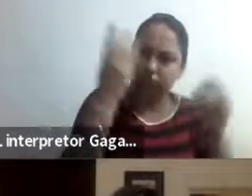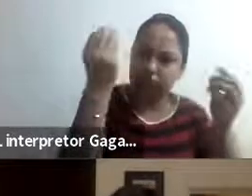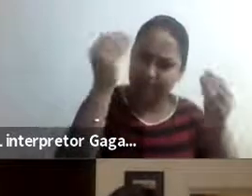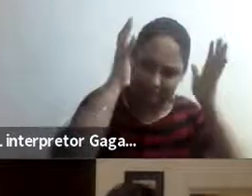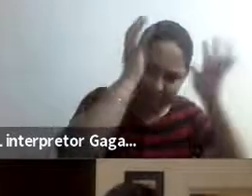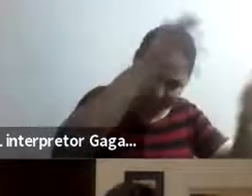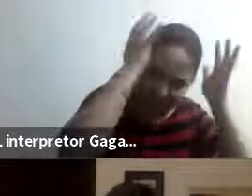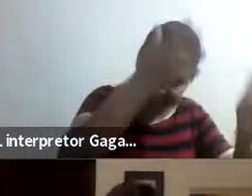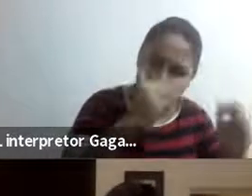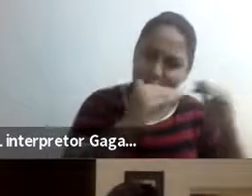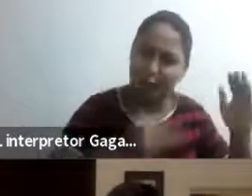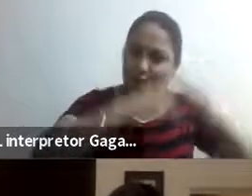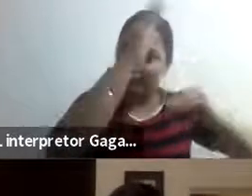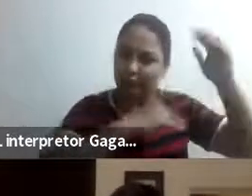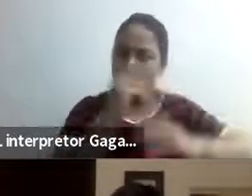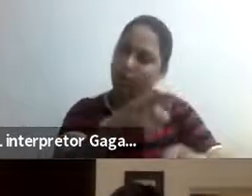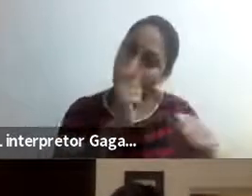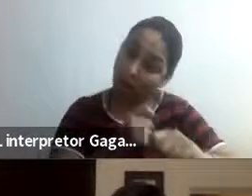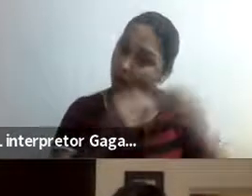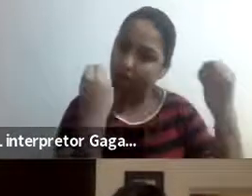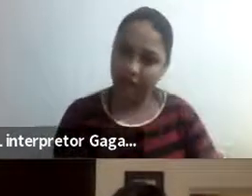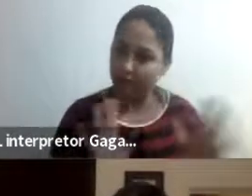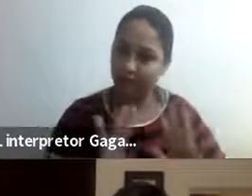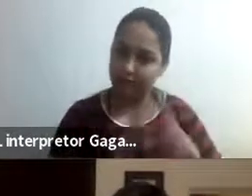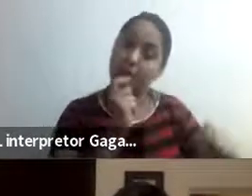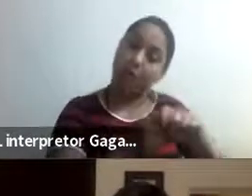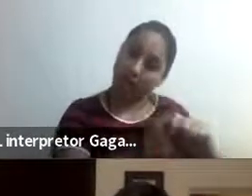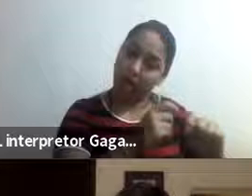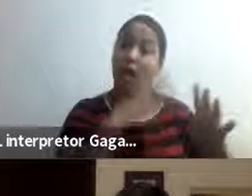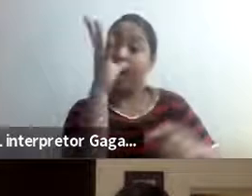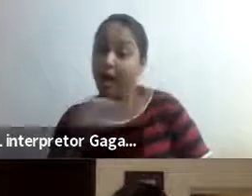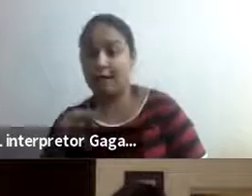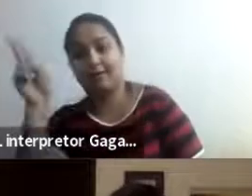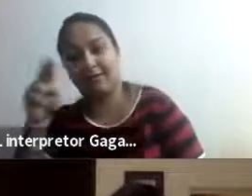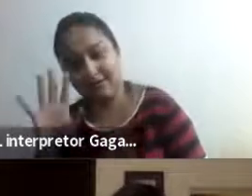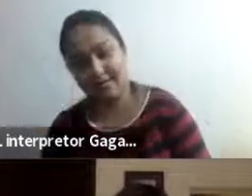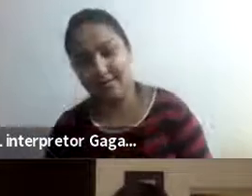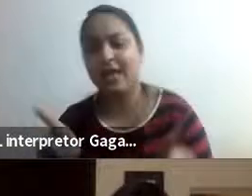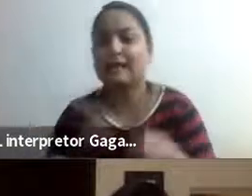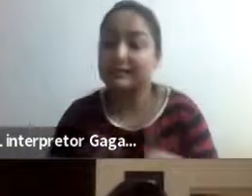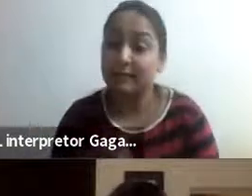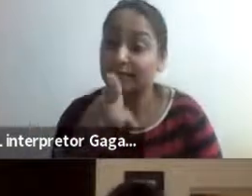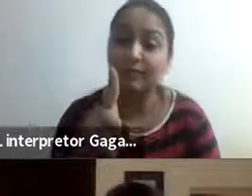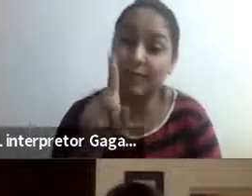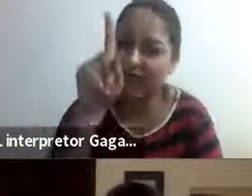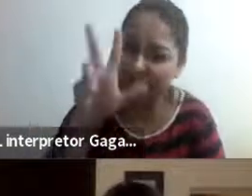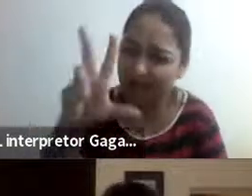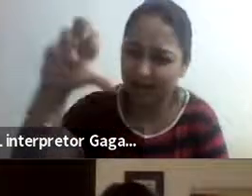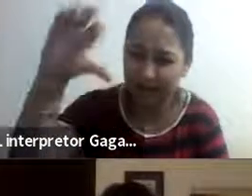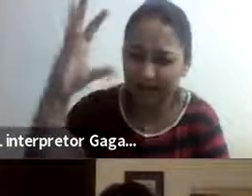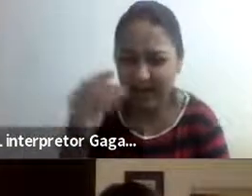in possession of a formal job. And by the time the 90s come around, in the early 90s,